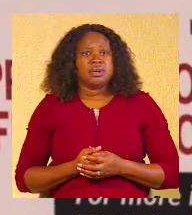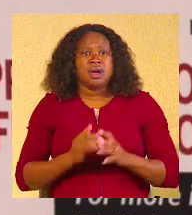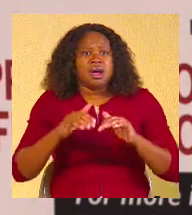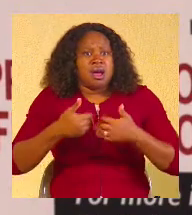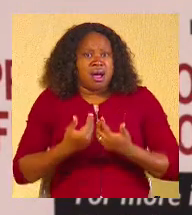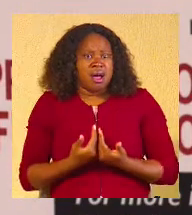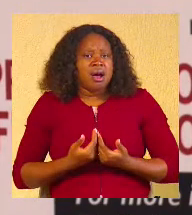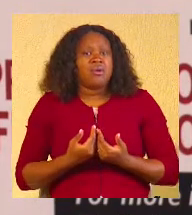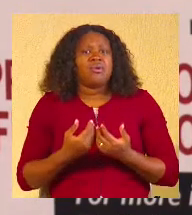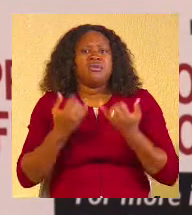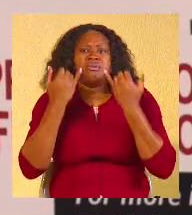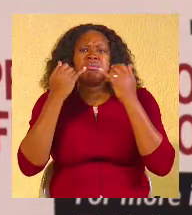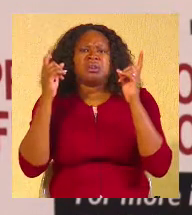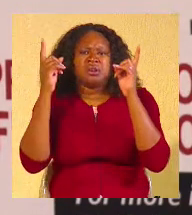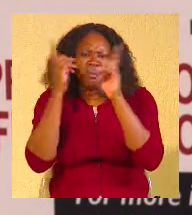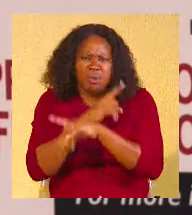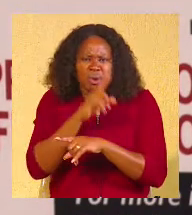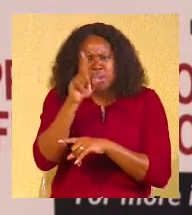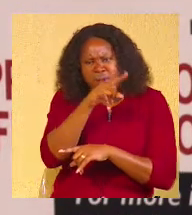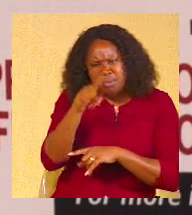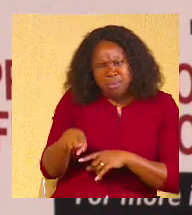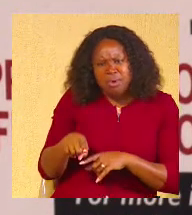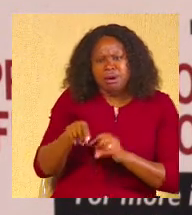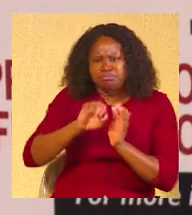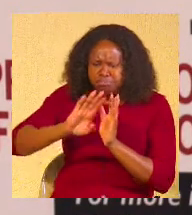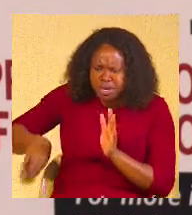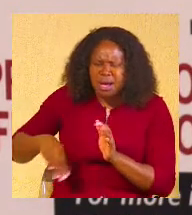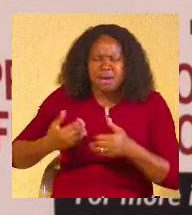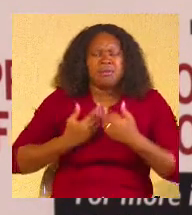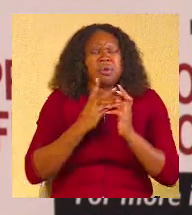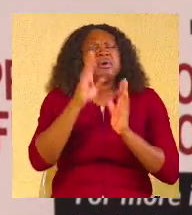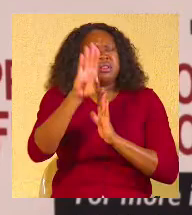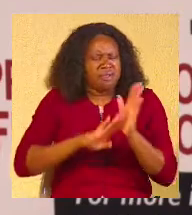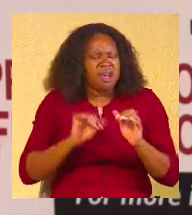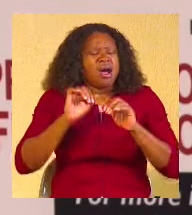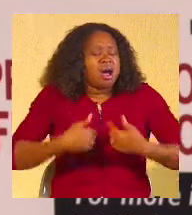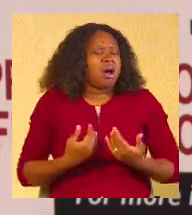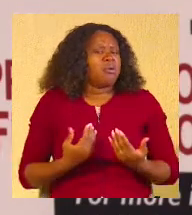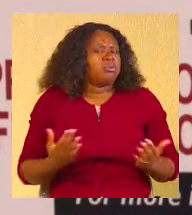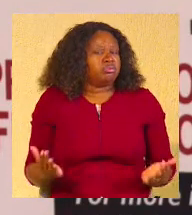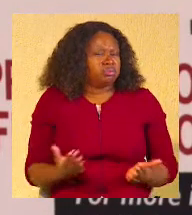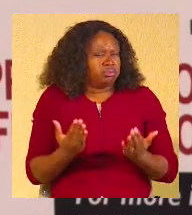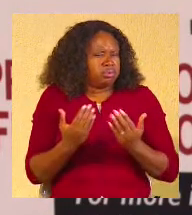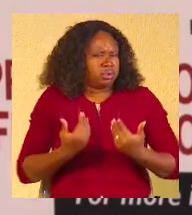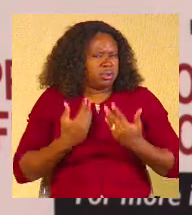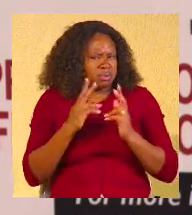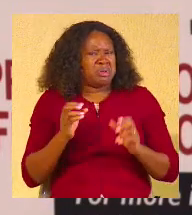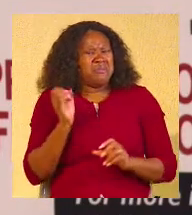with the misinformation? How are we ensuring that young people can still come? How are we motivating them? How are we taking away the